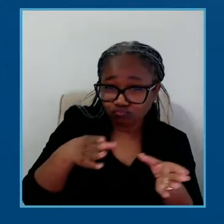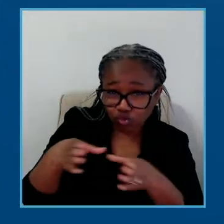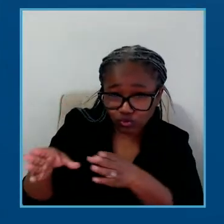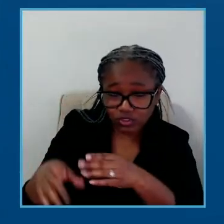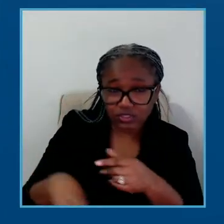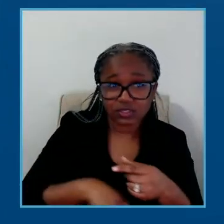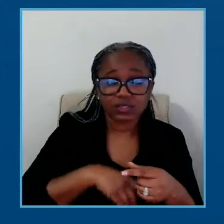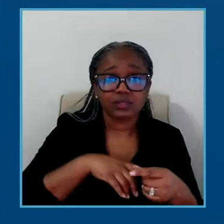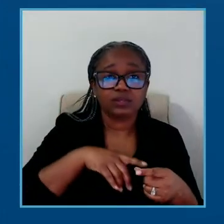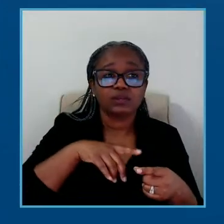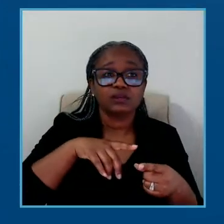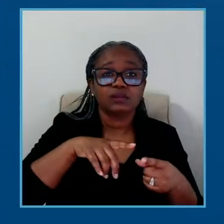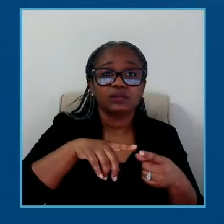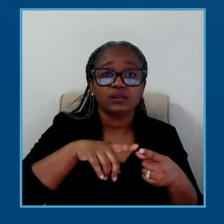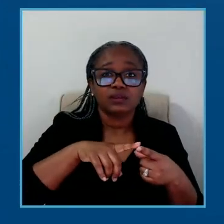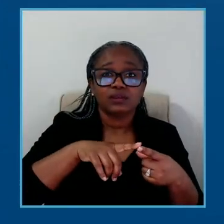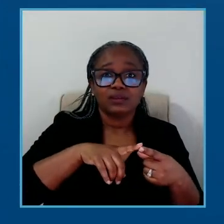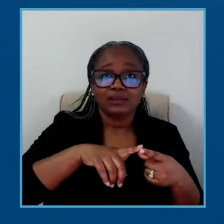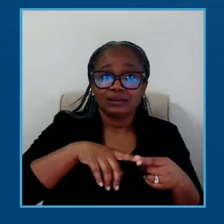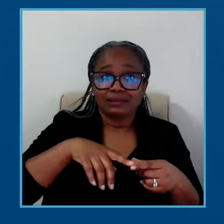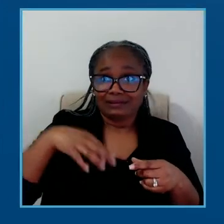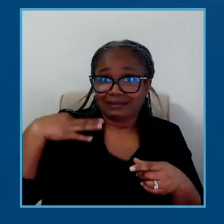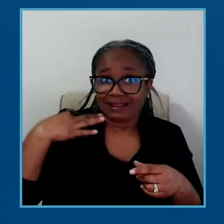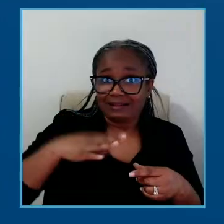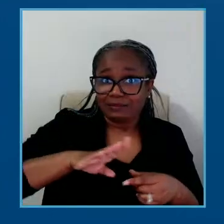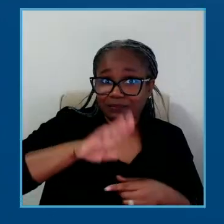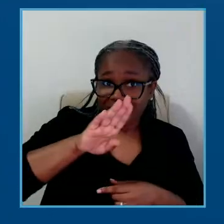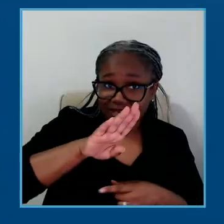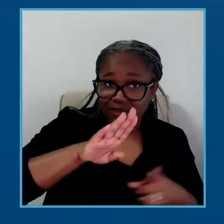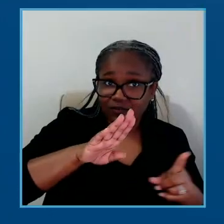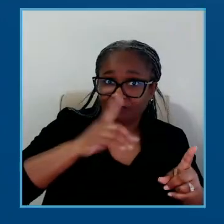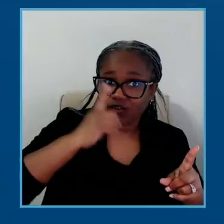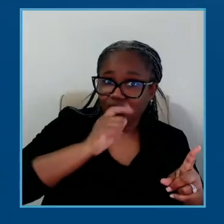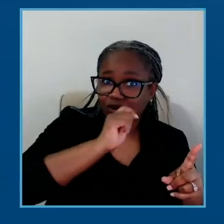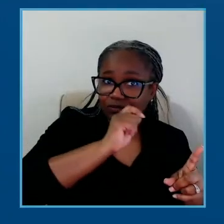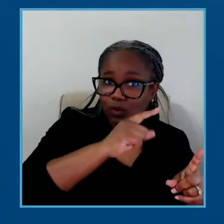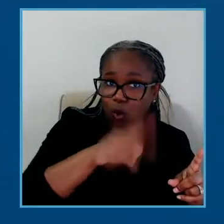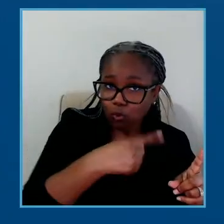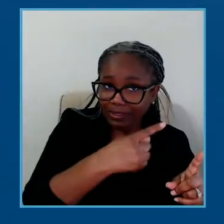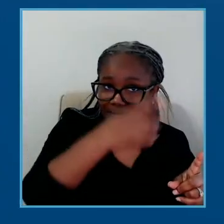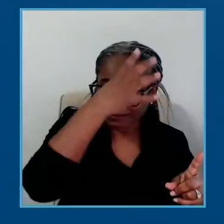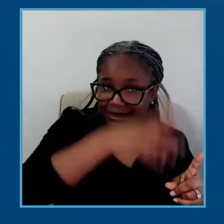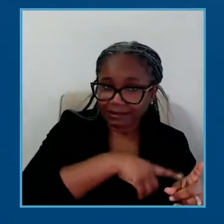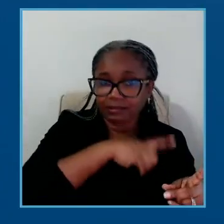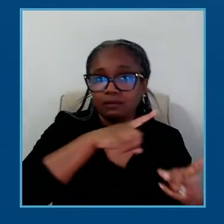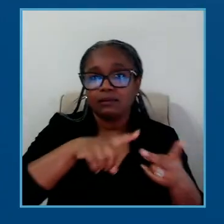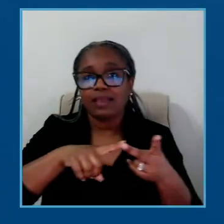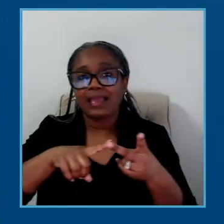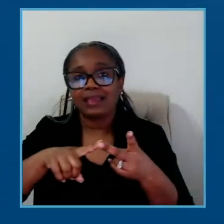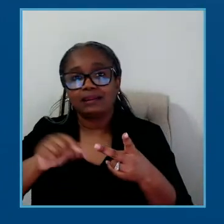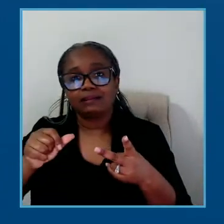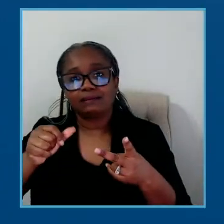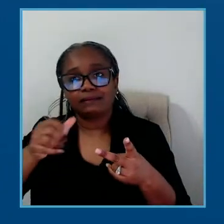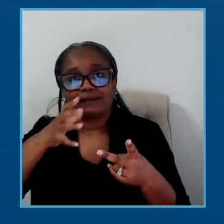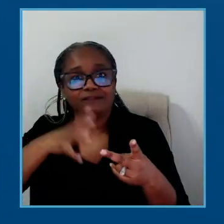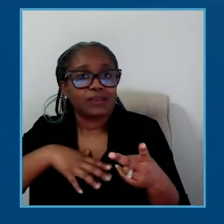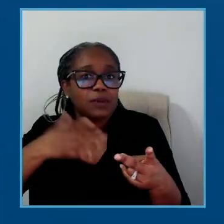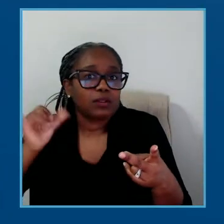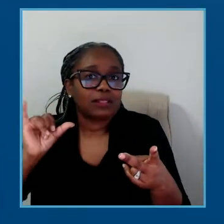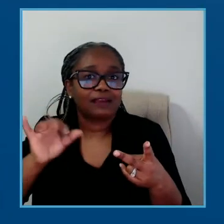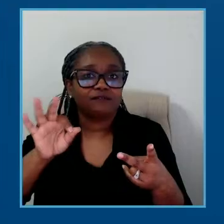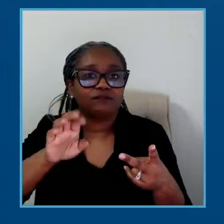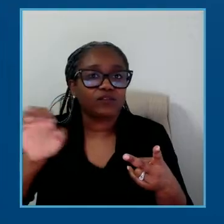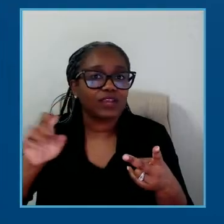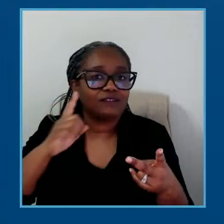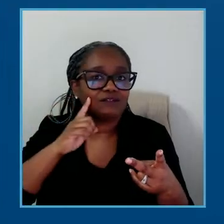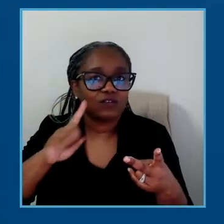candidates, and Kaylin Free. But that vote for candidate B, although it expresses only the voter's